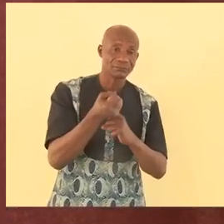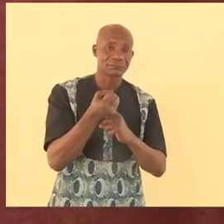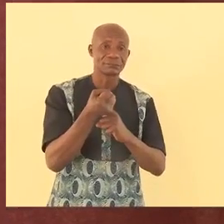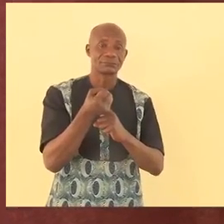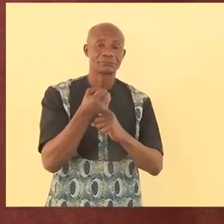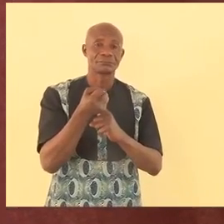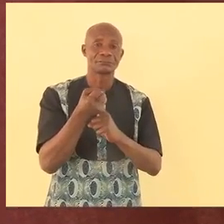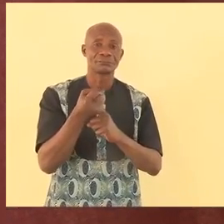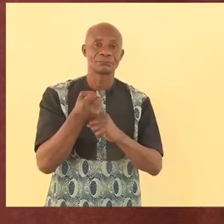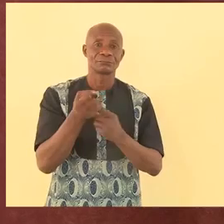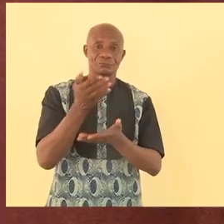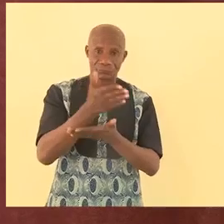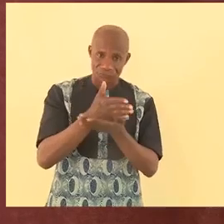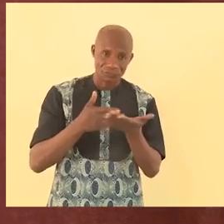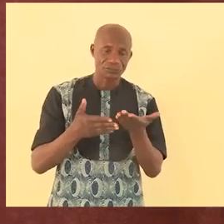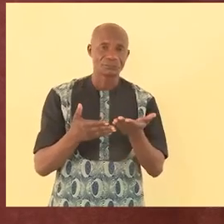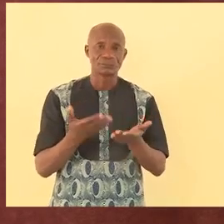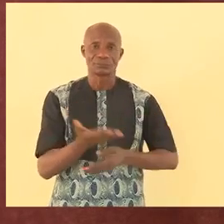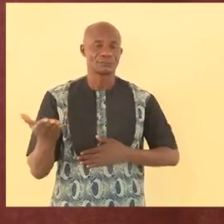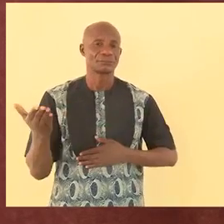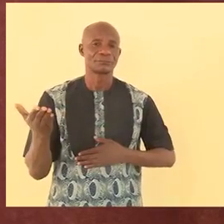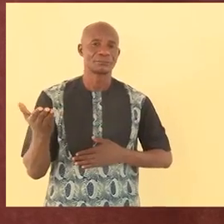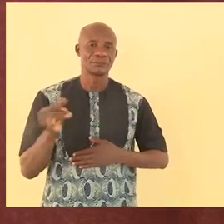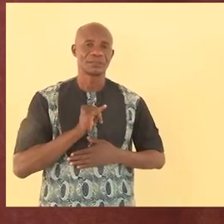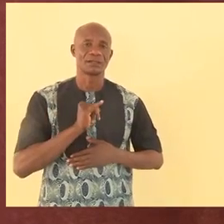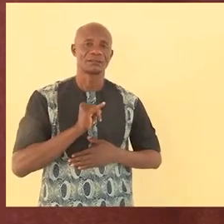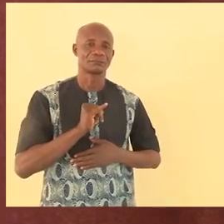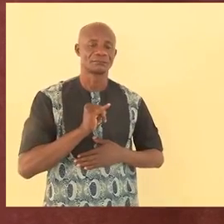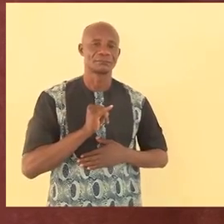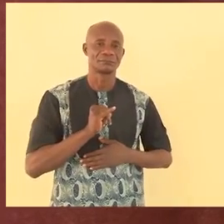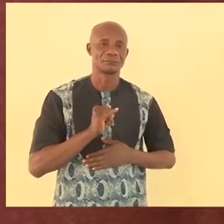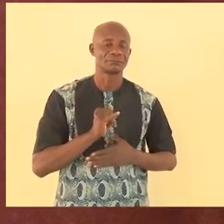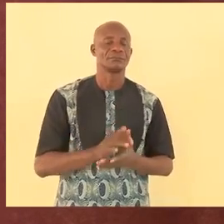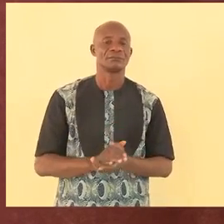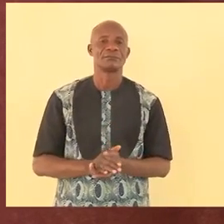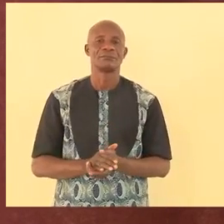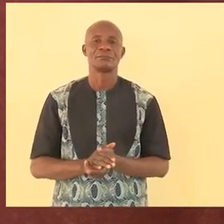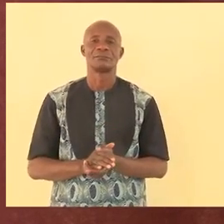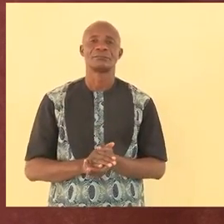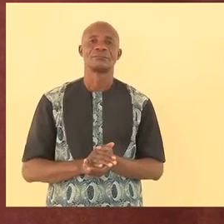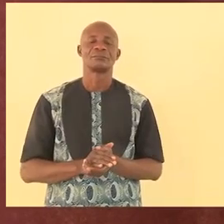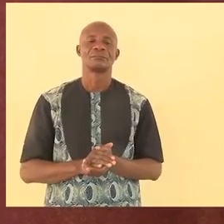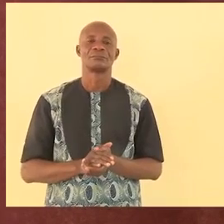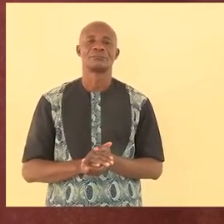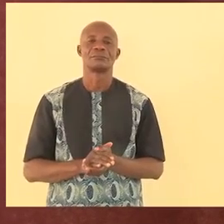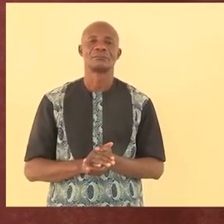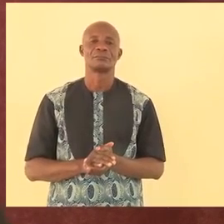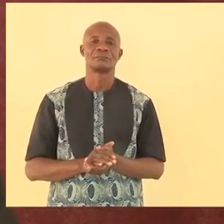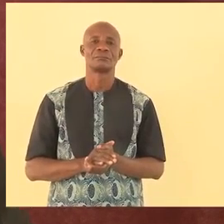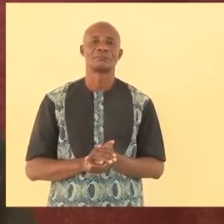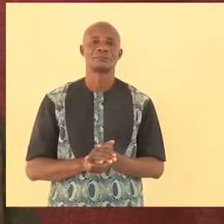my lowly state, some few individuals approach me for help. And I do the help, and